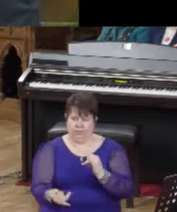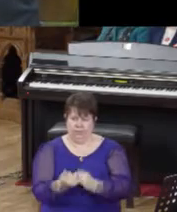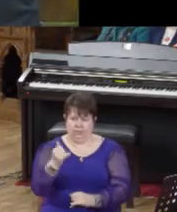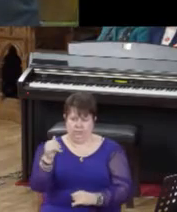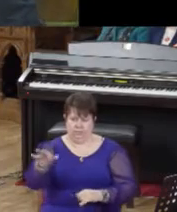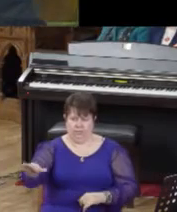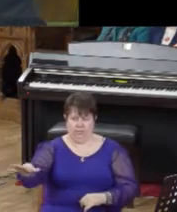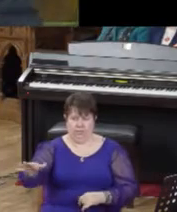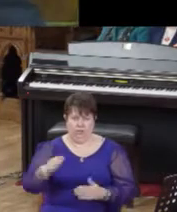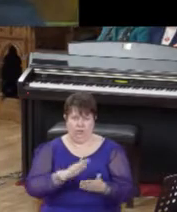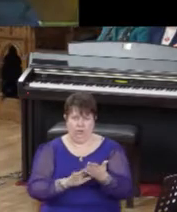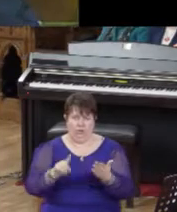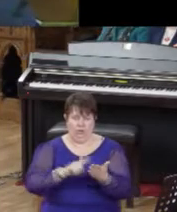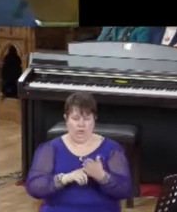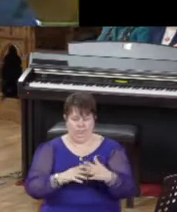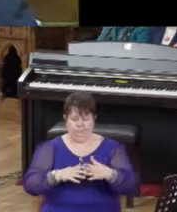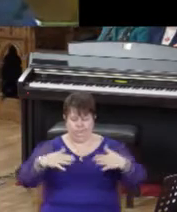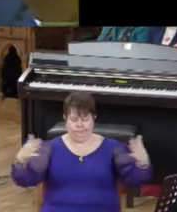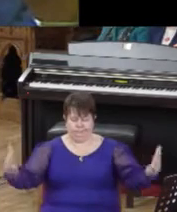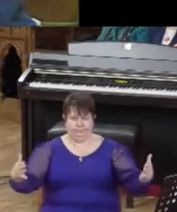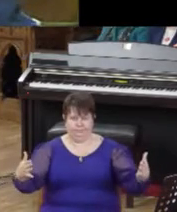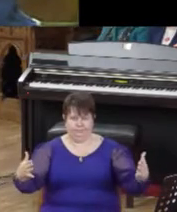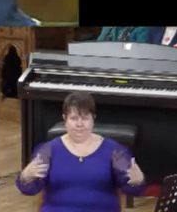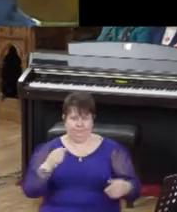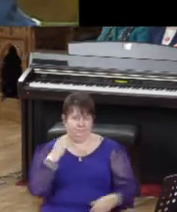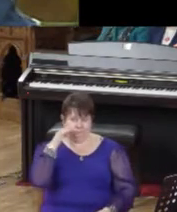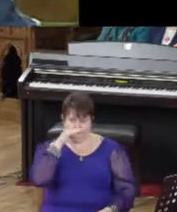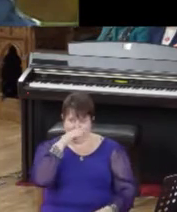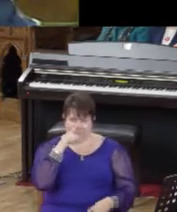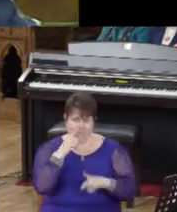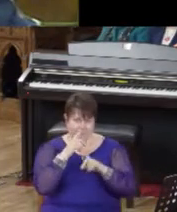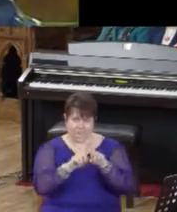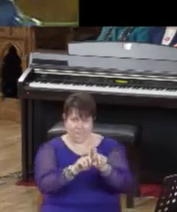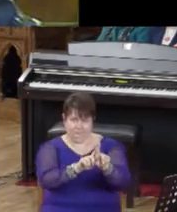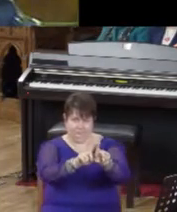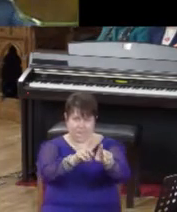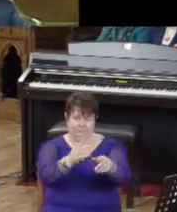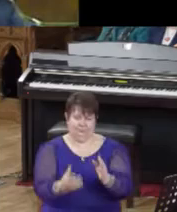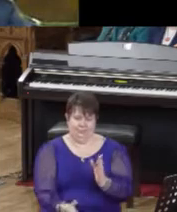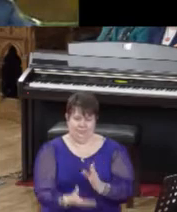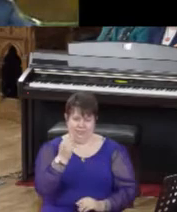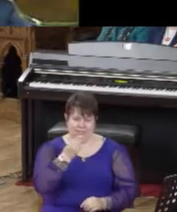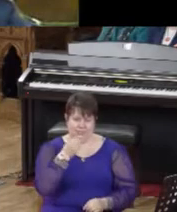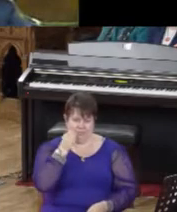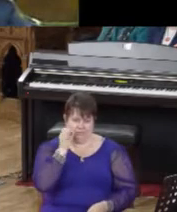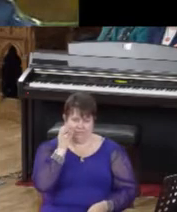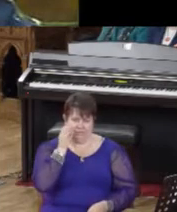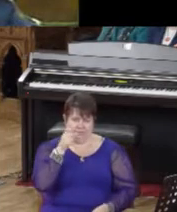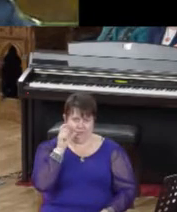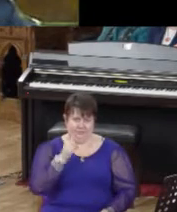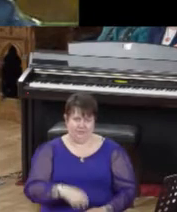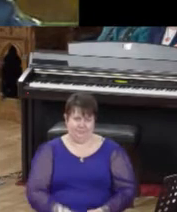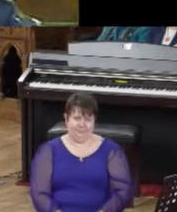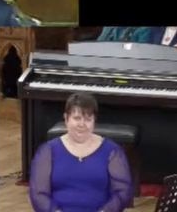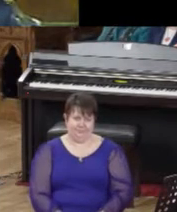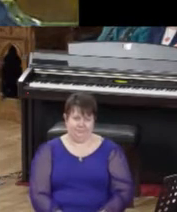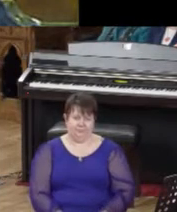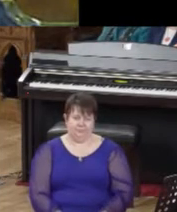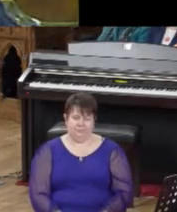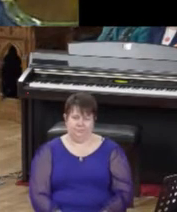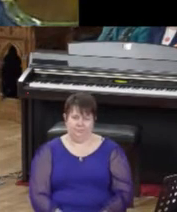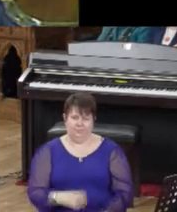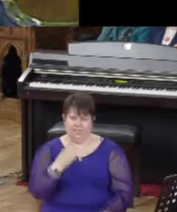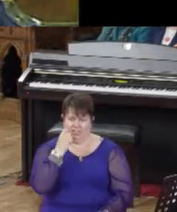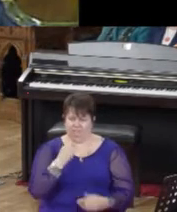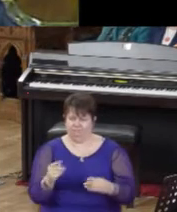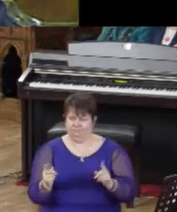end, you'll find a large hall there. Just follow your noses for the smell of the coffee. Do join us for further fellowship